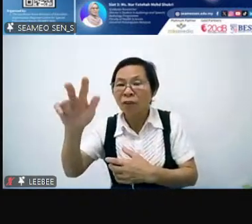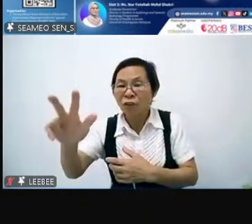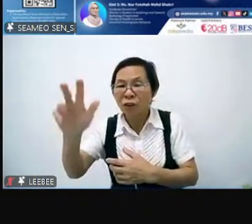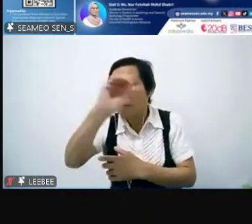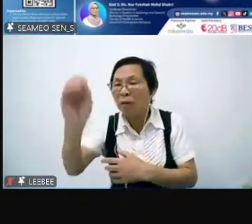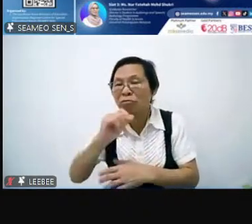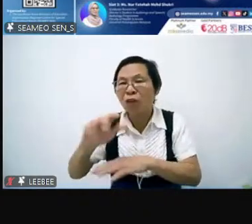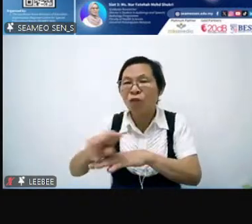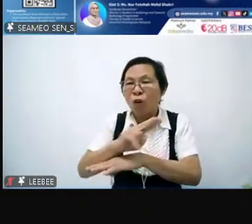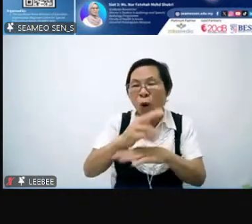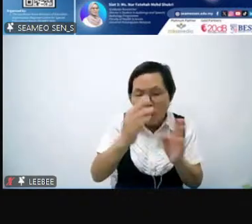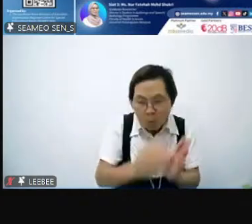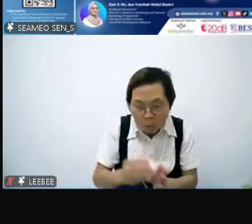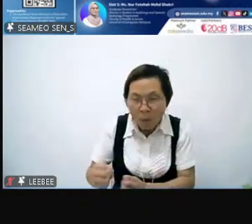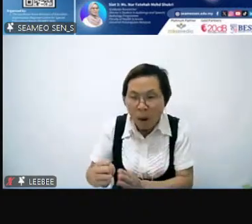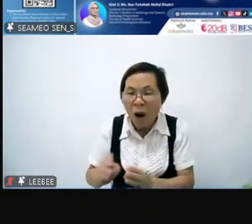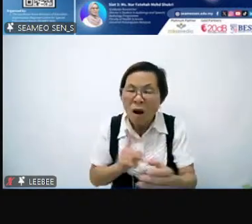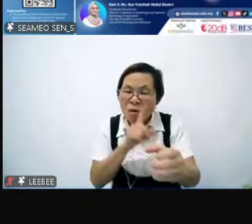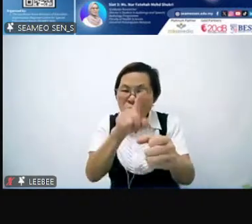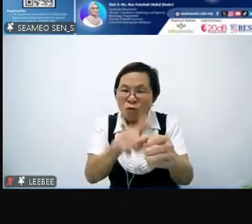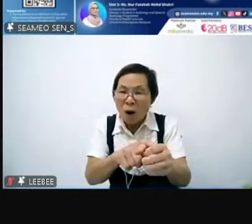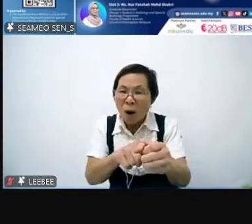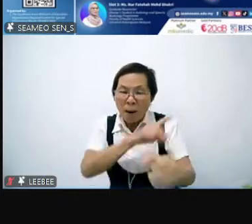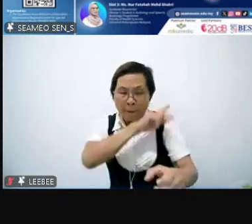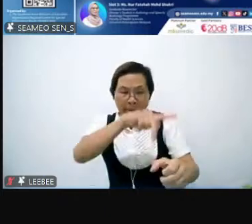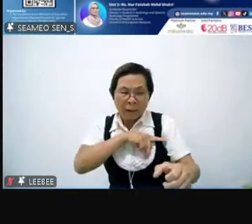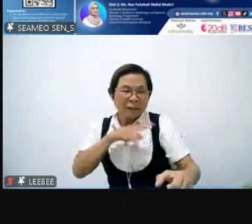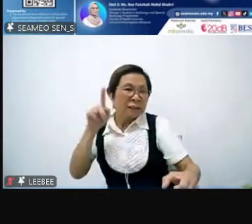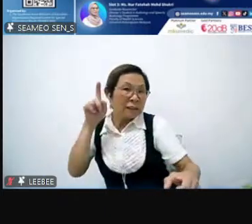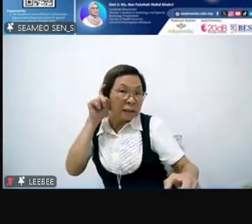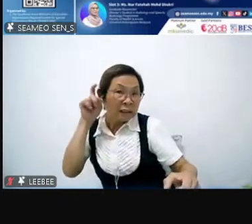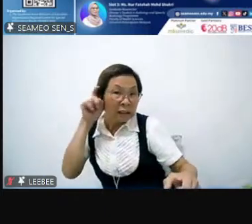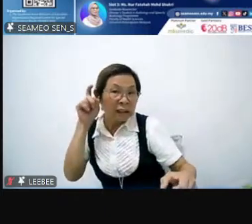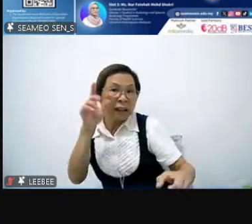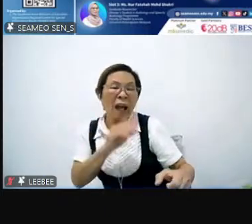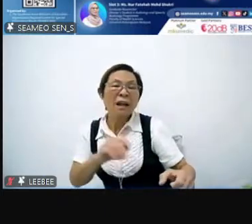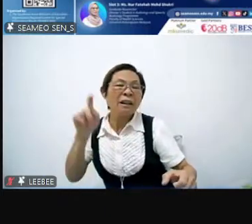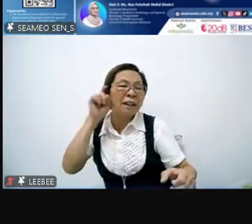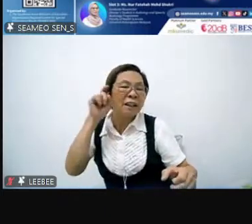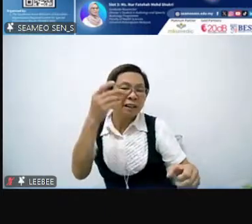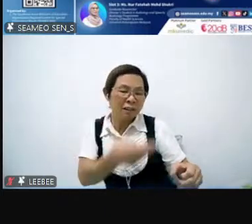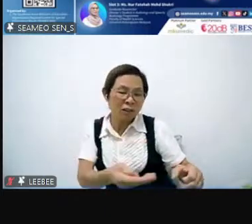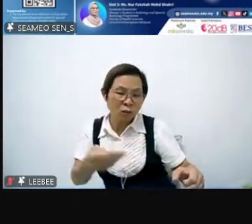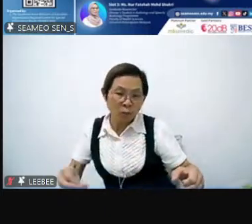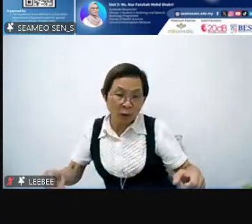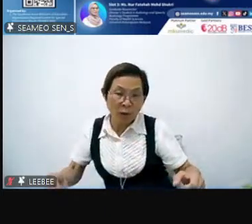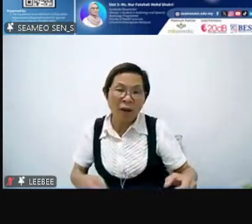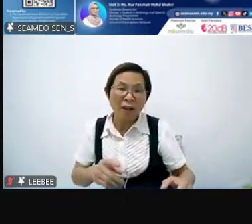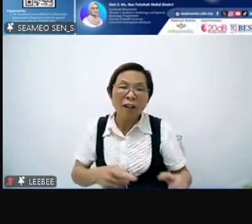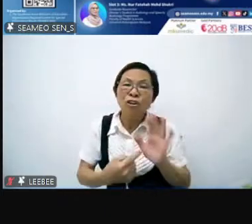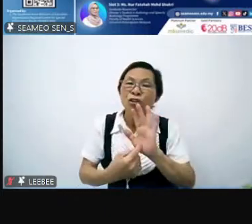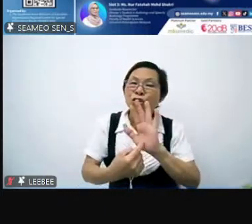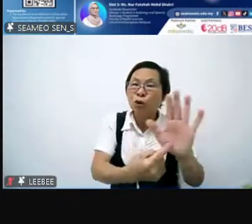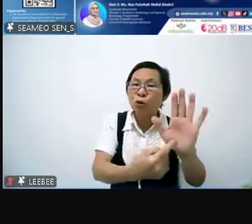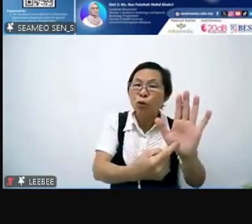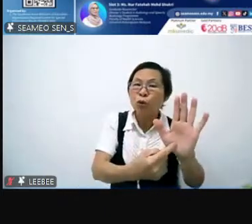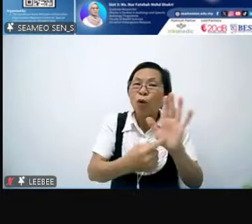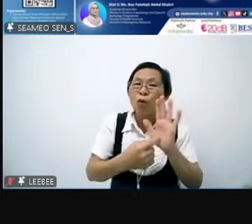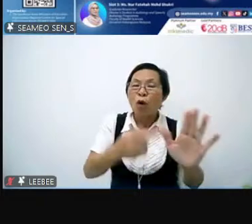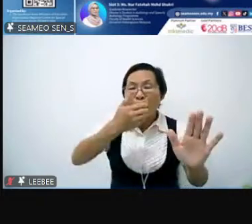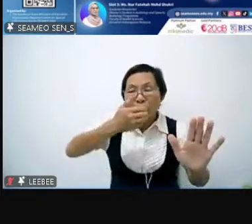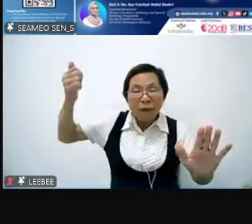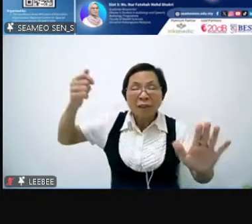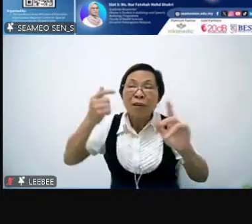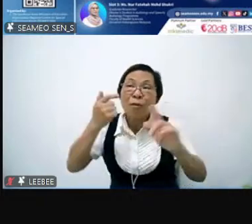implement strategies related to personal hearing aids and hearing instruments. This highlights the need for better